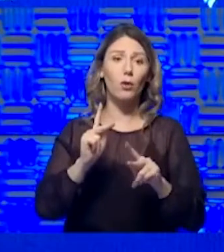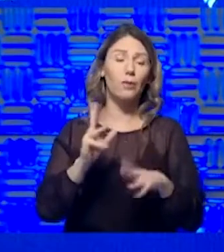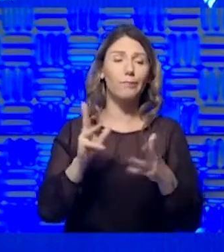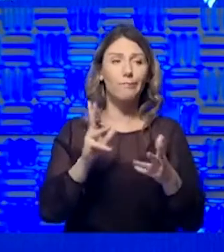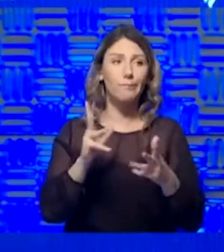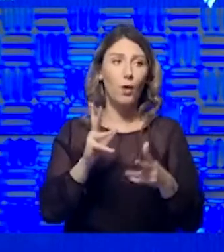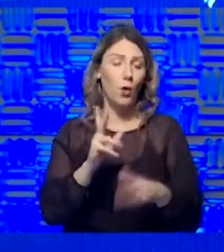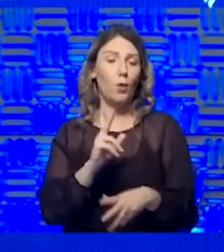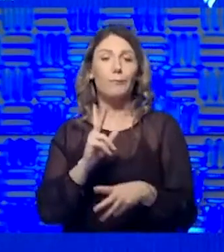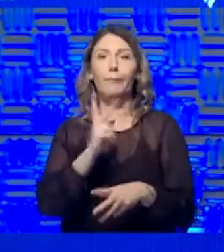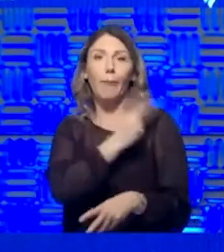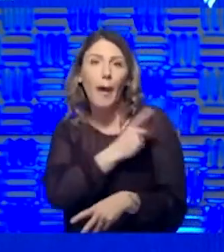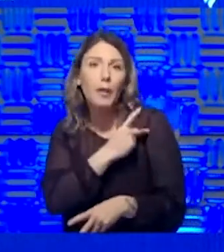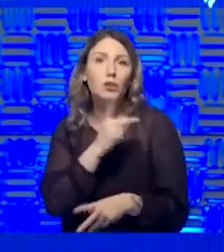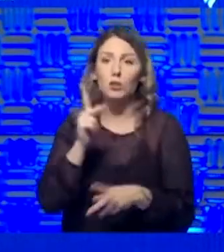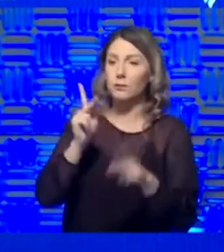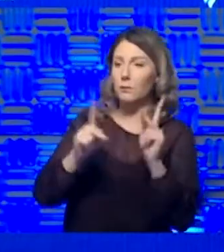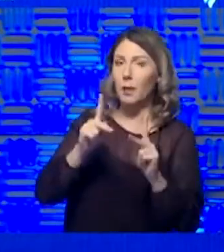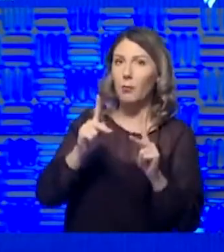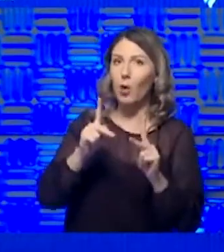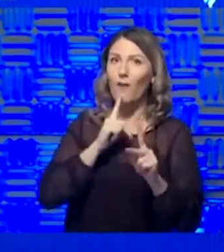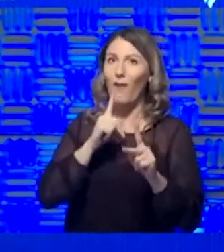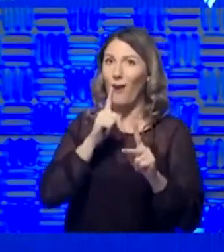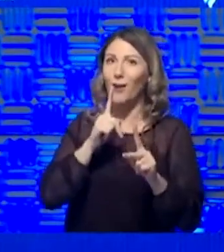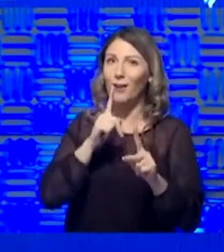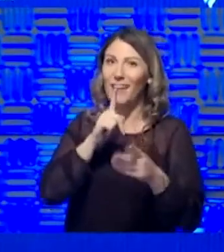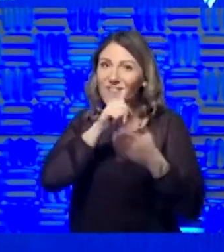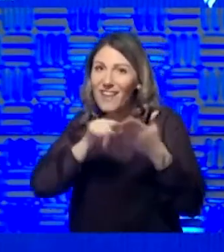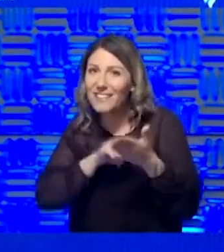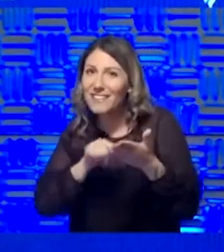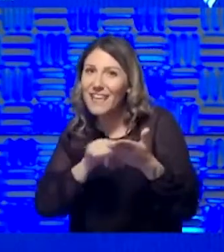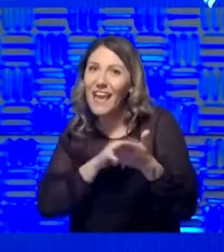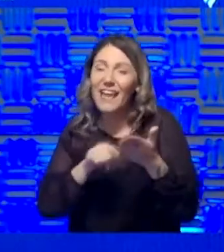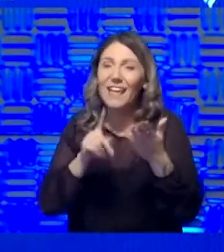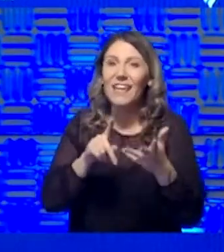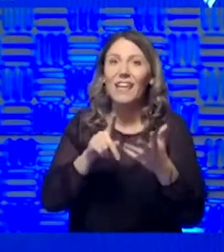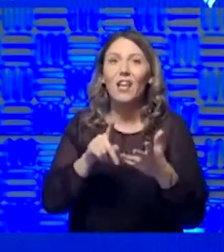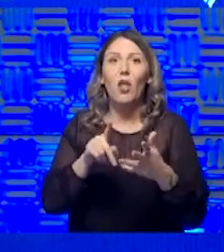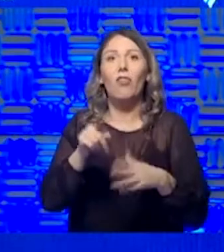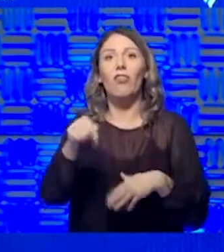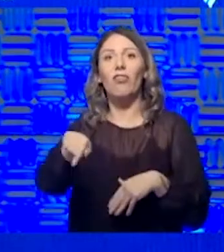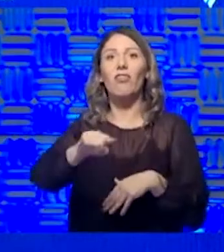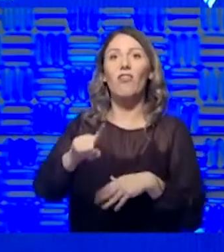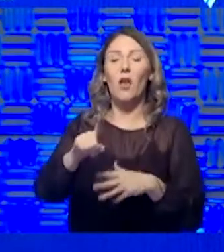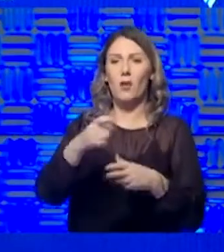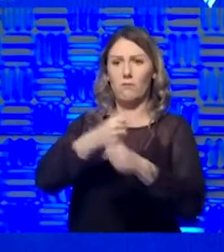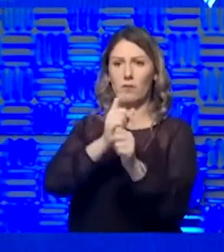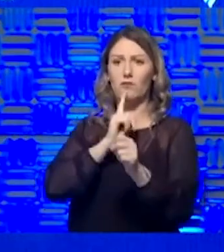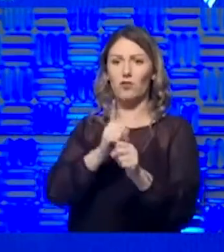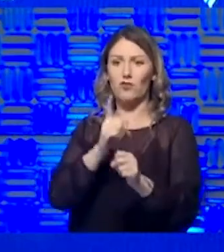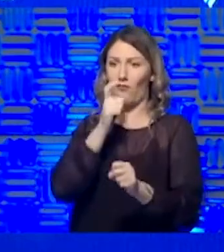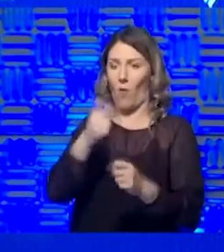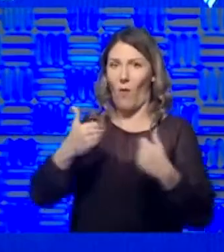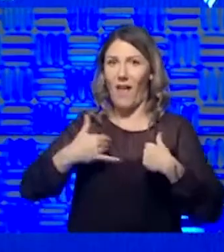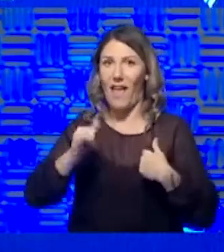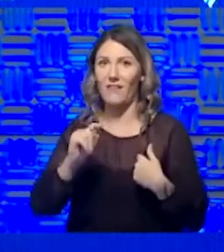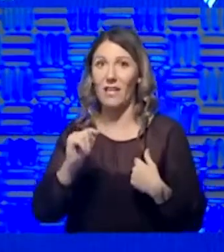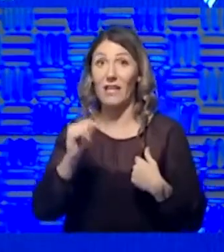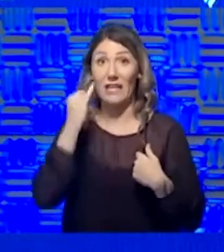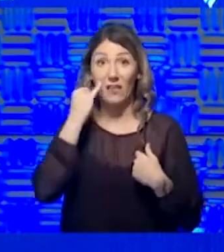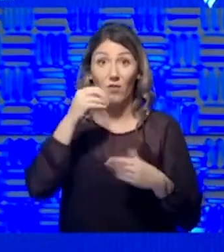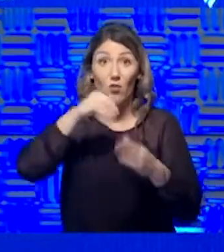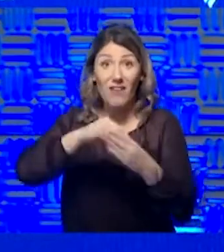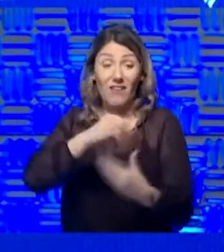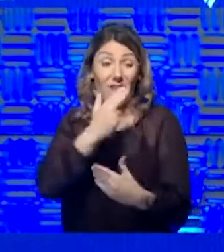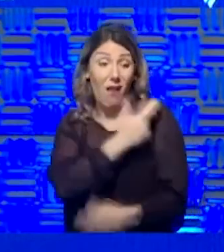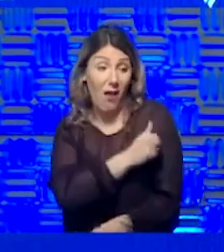or people under investigation, or what we call rule outs for short. And the reason we do that is if you're in the hospital as a rule out, you're